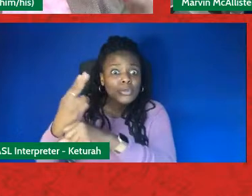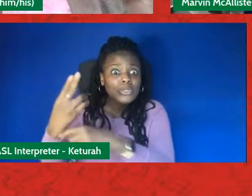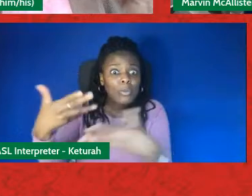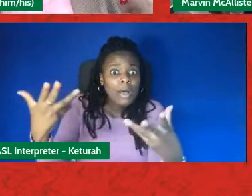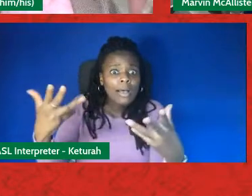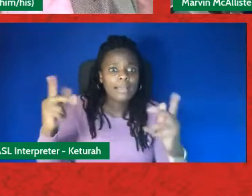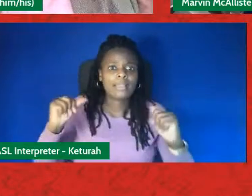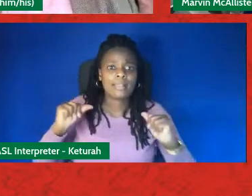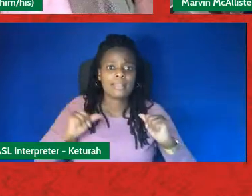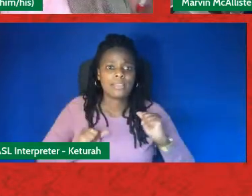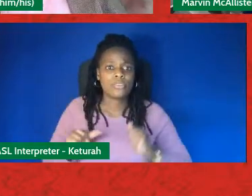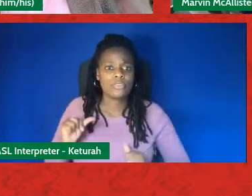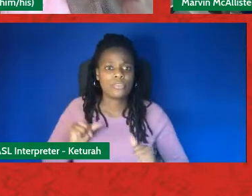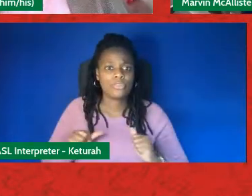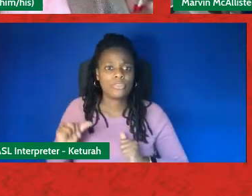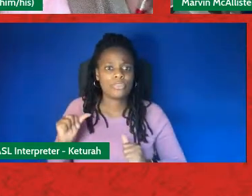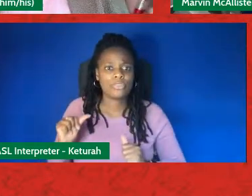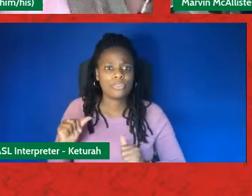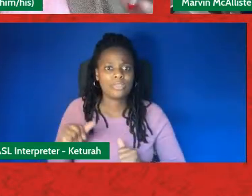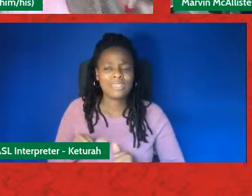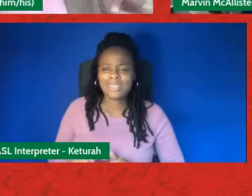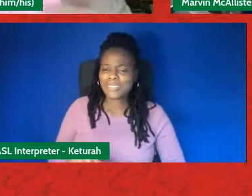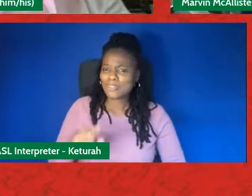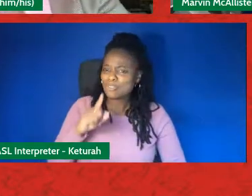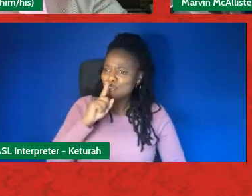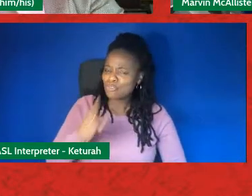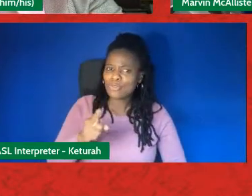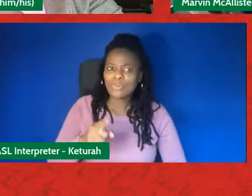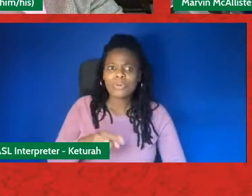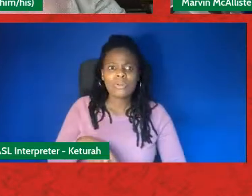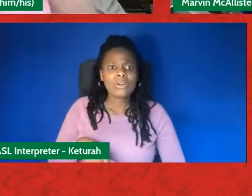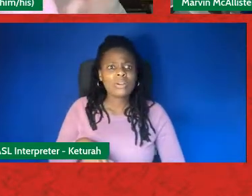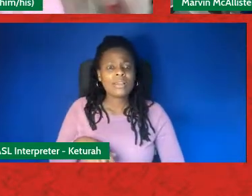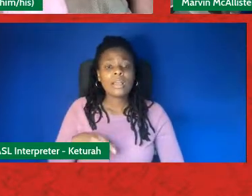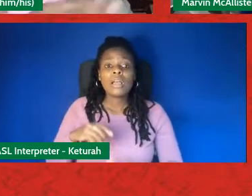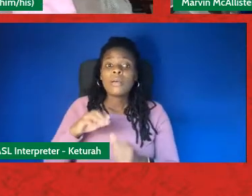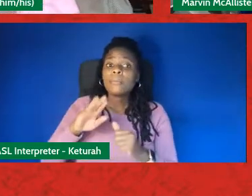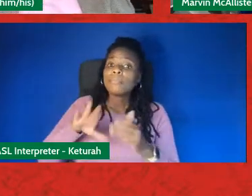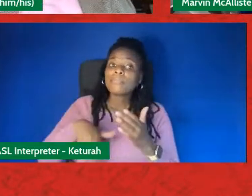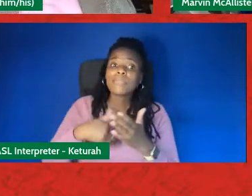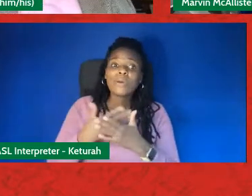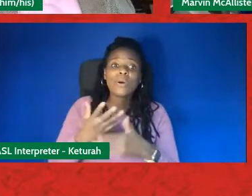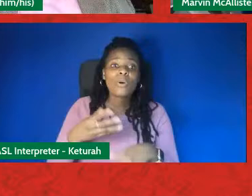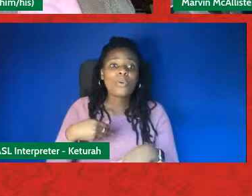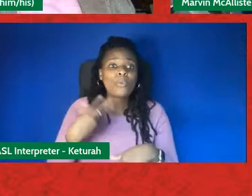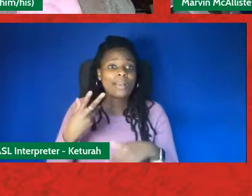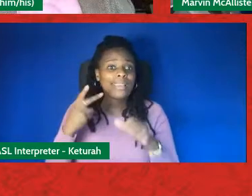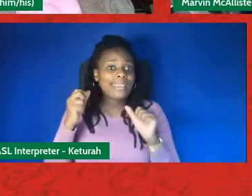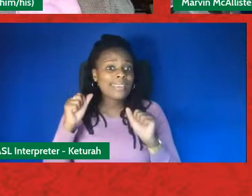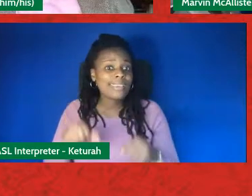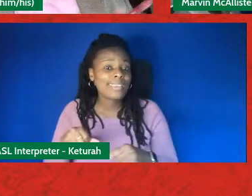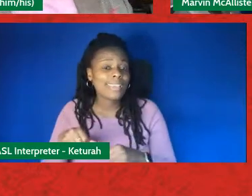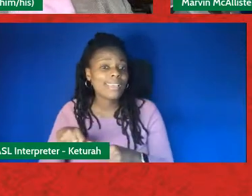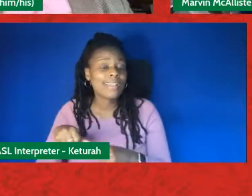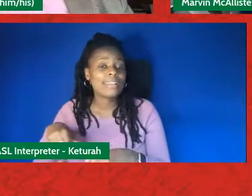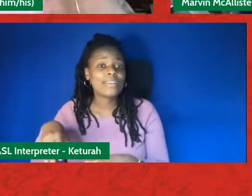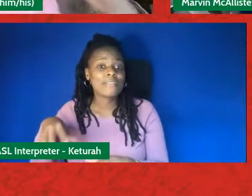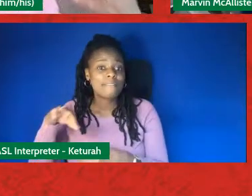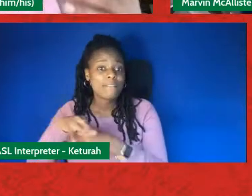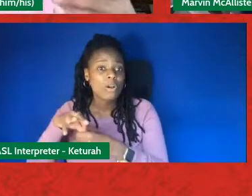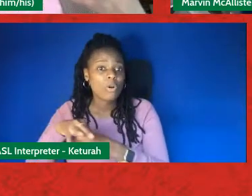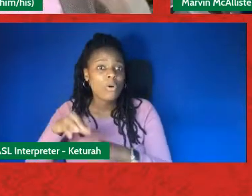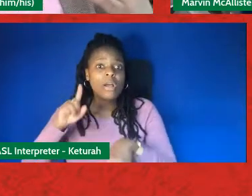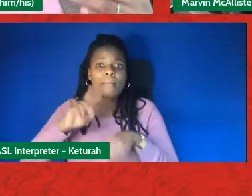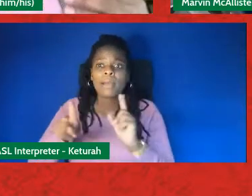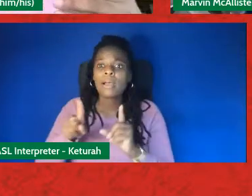which they push through an idea that all whites can vote, but any black with property can vote. Mm-hmm. And the whole idea is